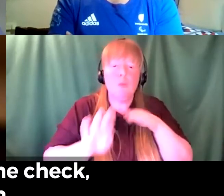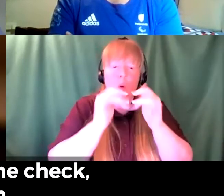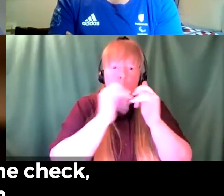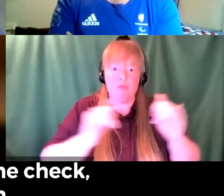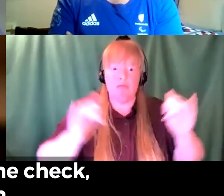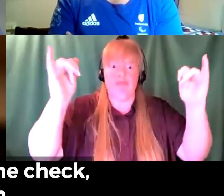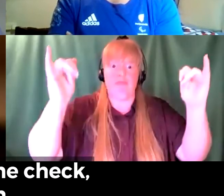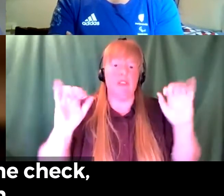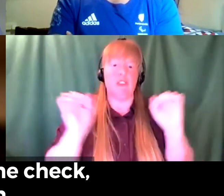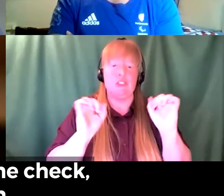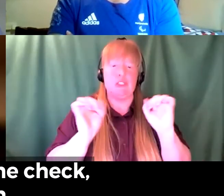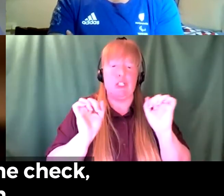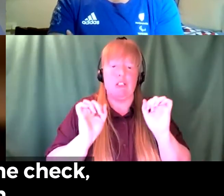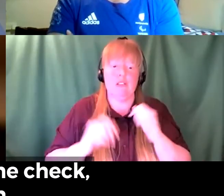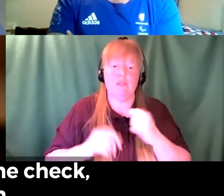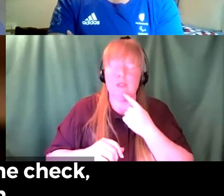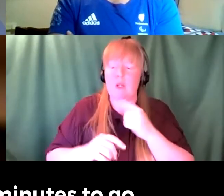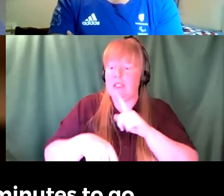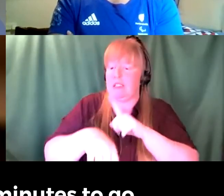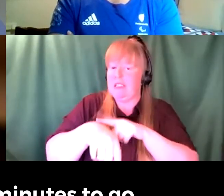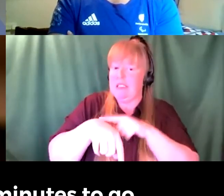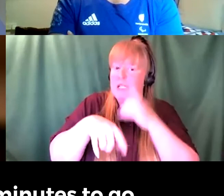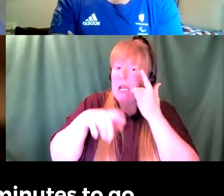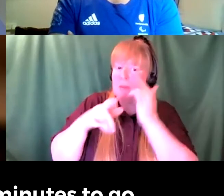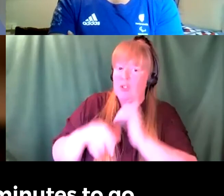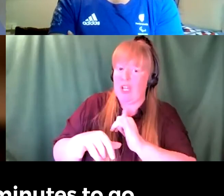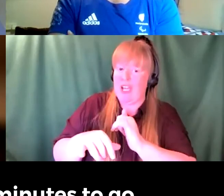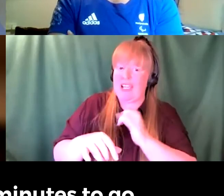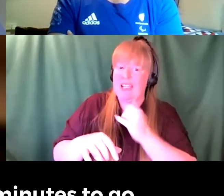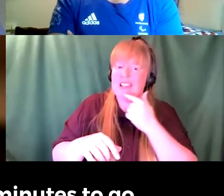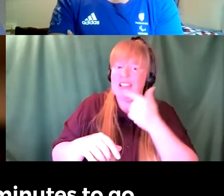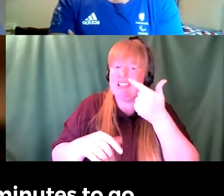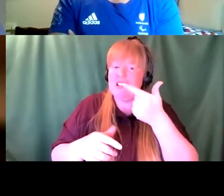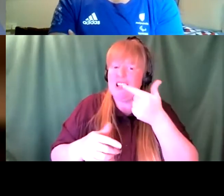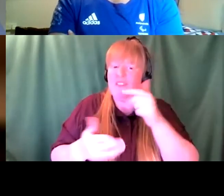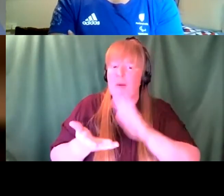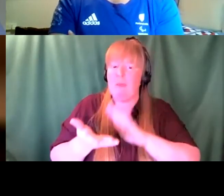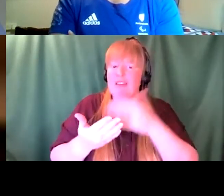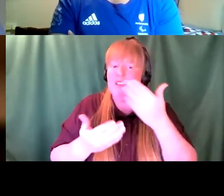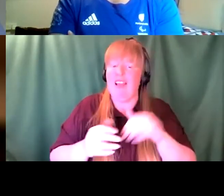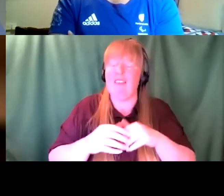Just to give you a time check, ladies and gentlemen, Christine, it's we've got about 7 minutes to go.